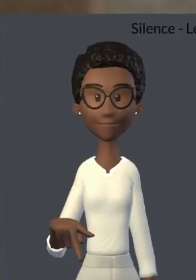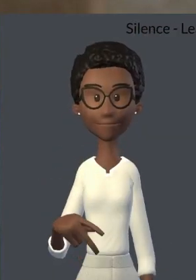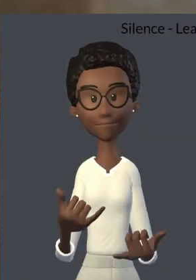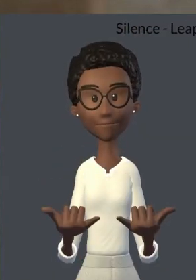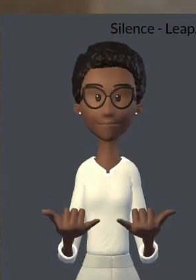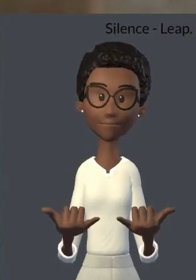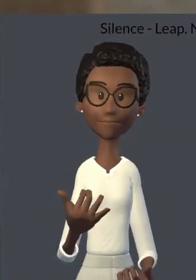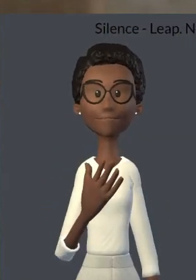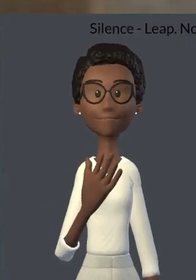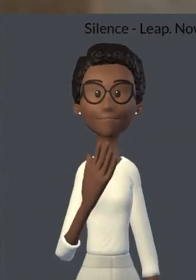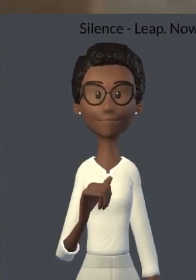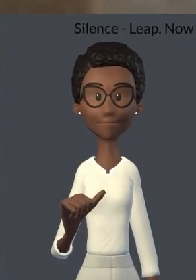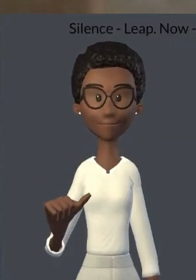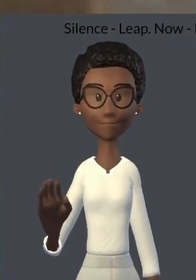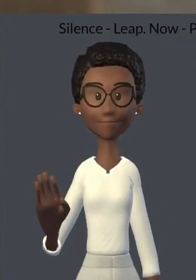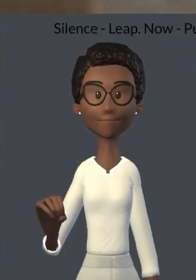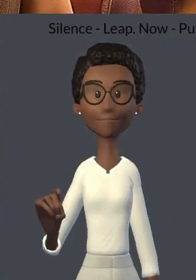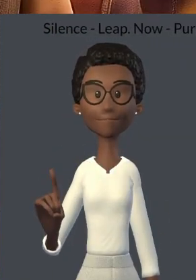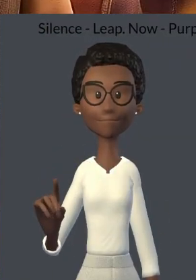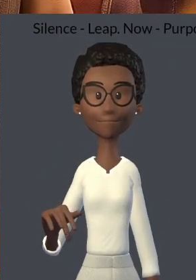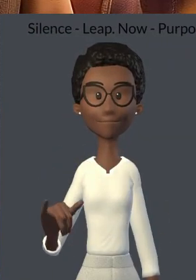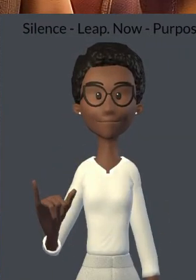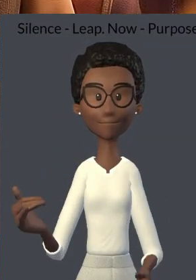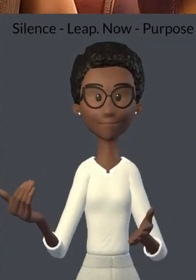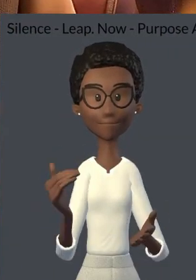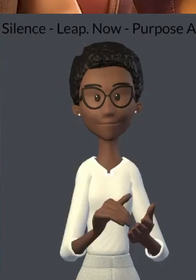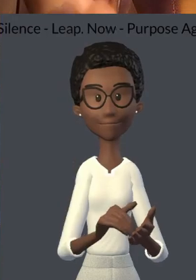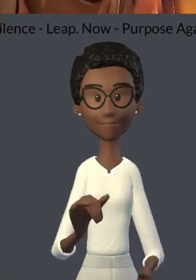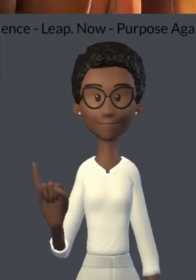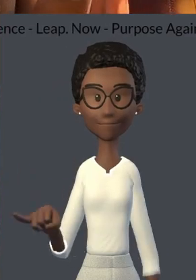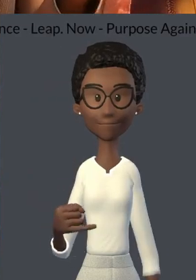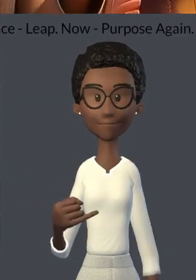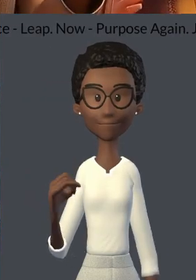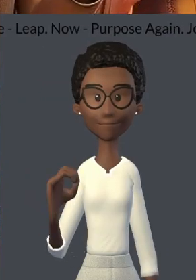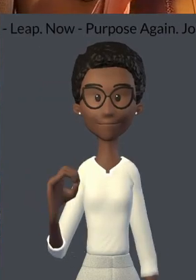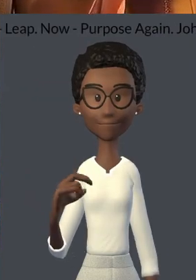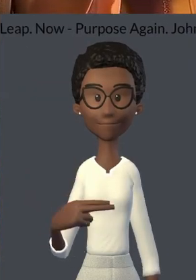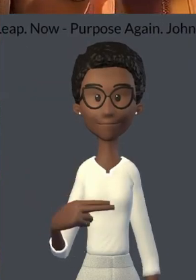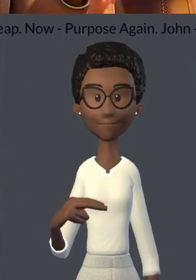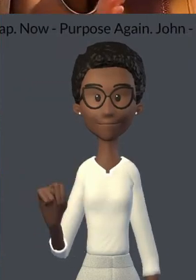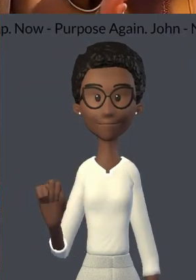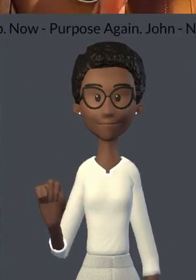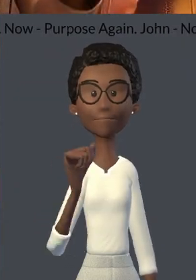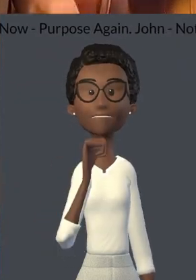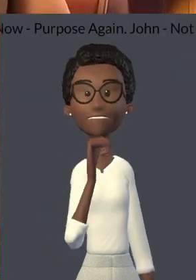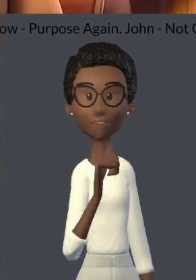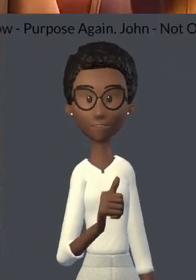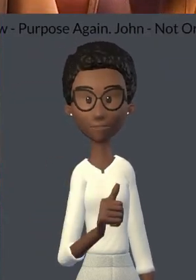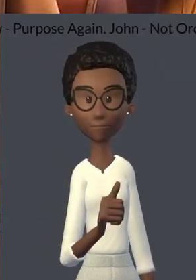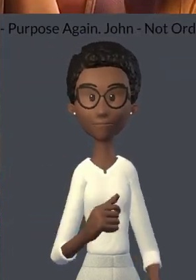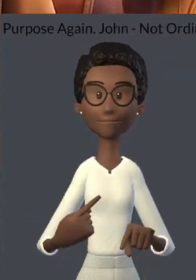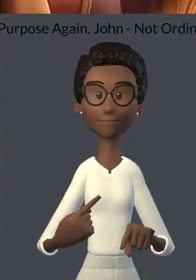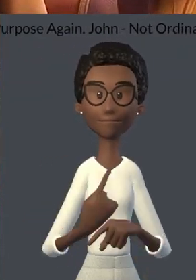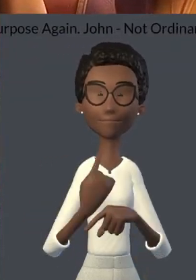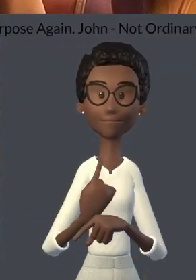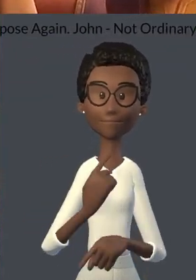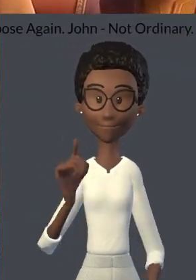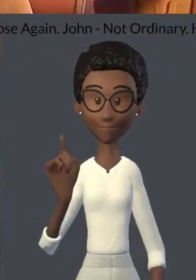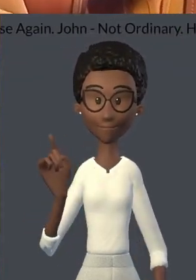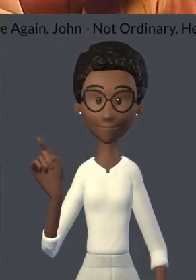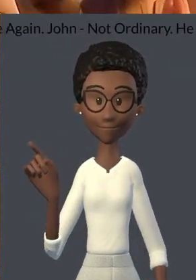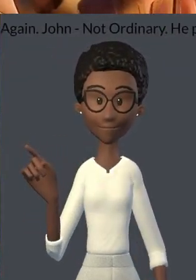the leap was over. And what came next was purpose. John would not